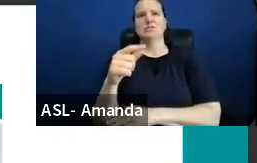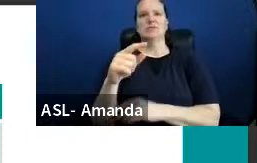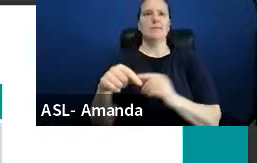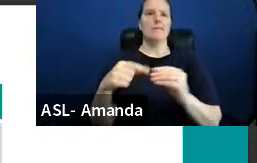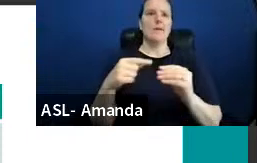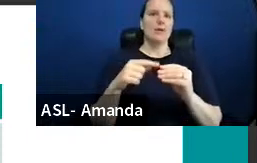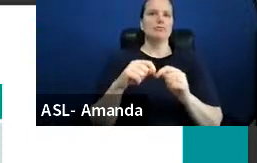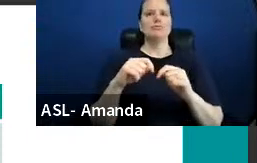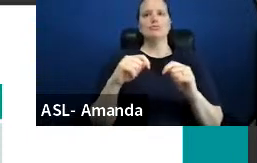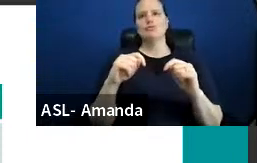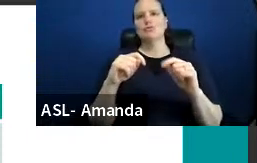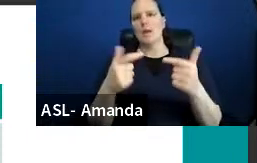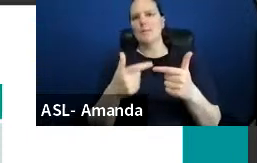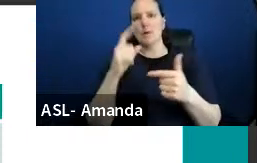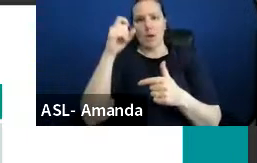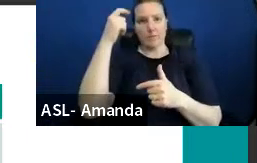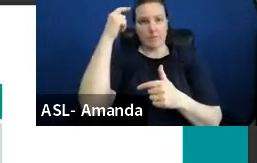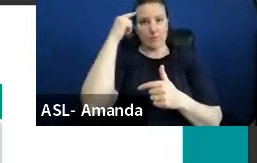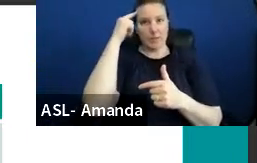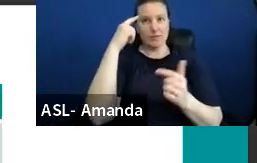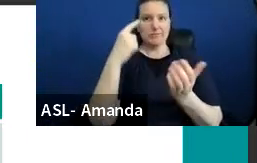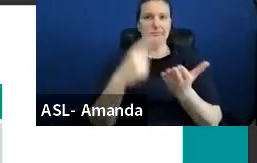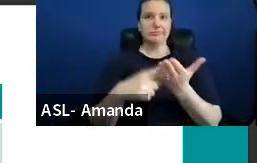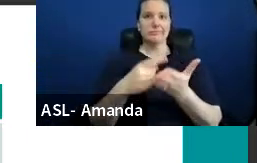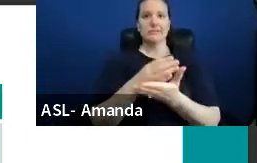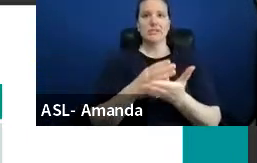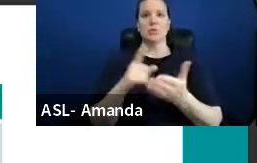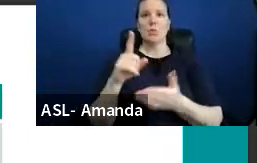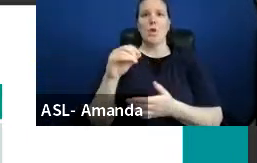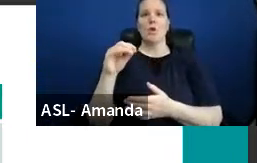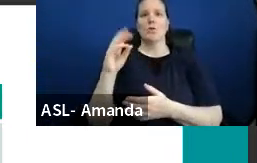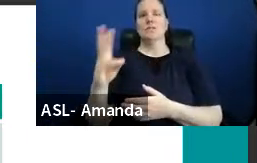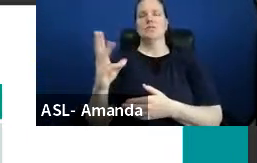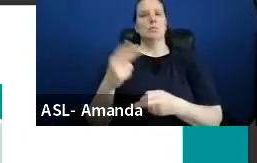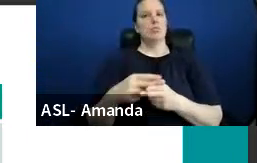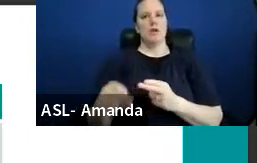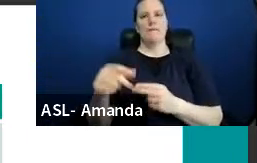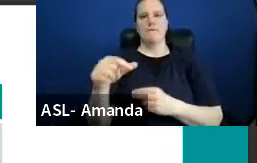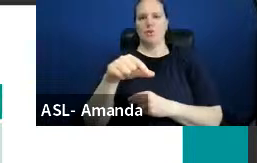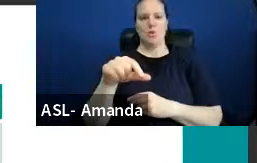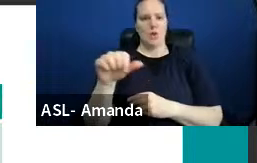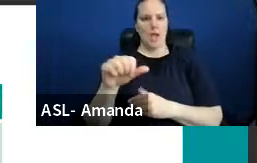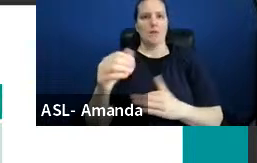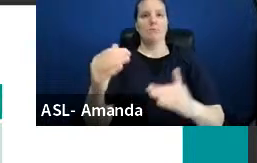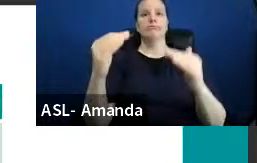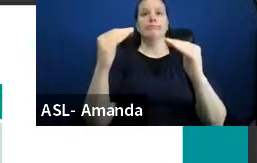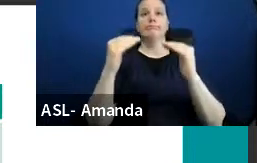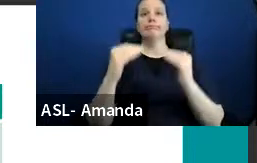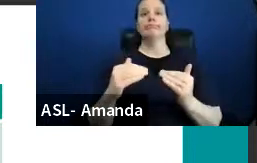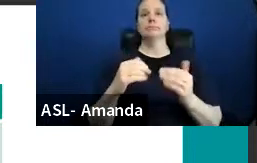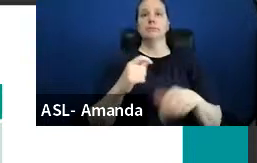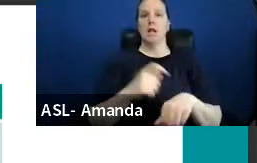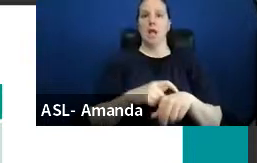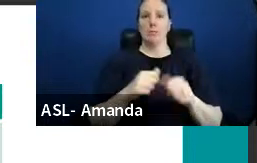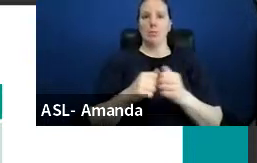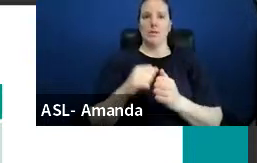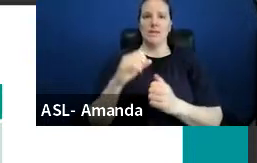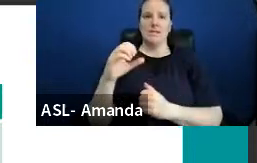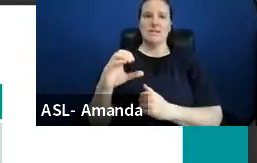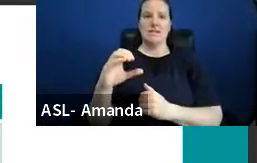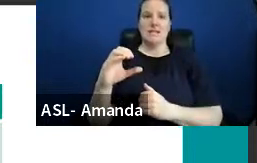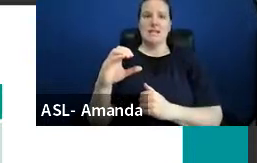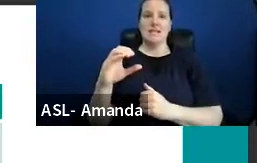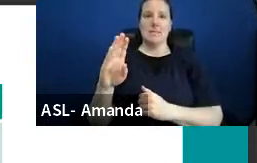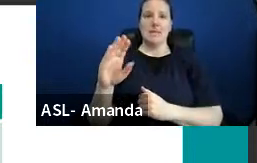tribal government consultation and section 106, along with a brief Q&A. We'll then have a portion of time to go through the CBAG work